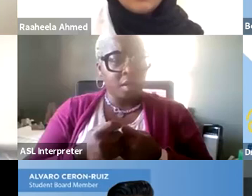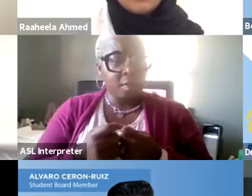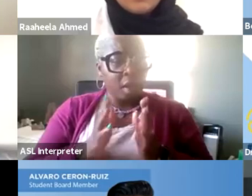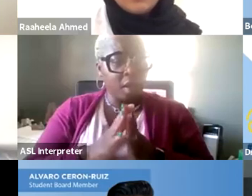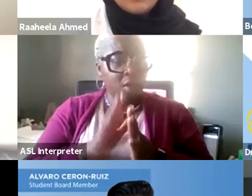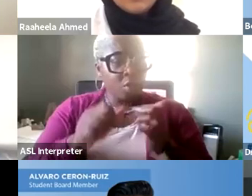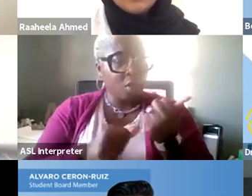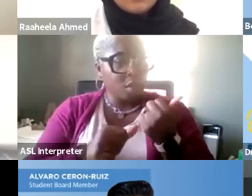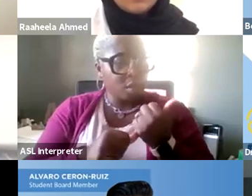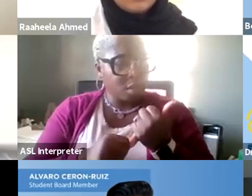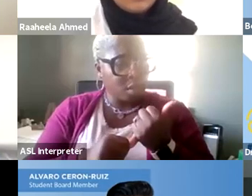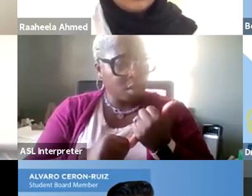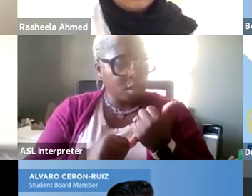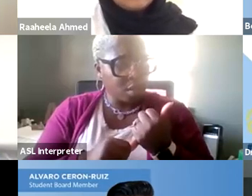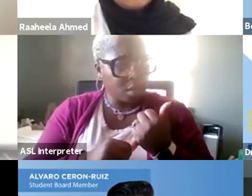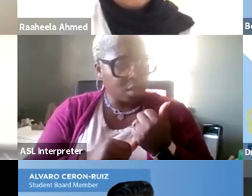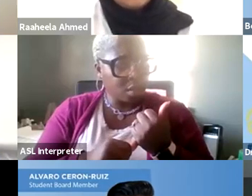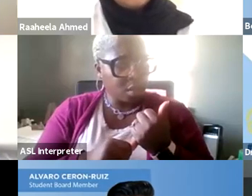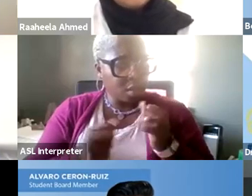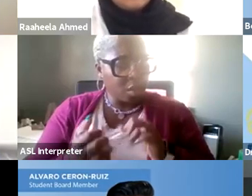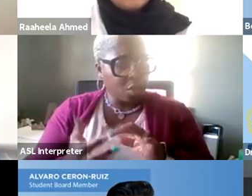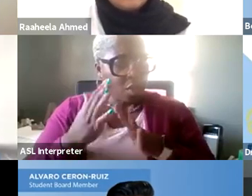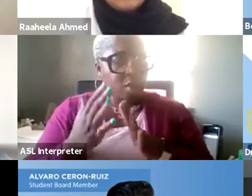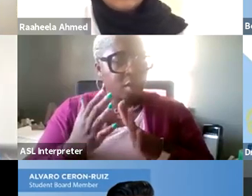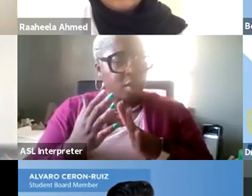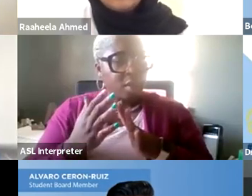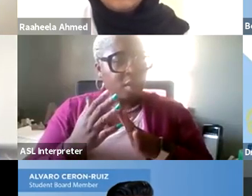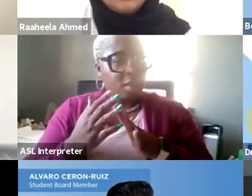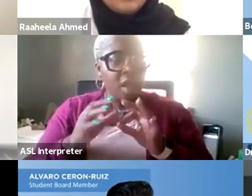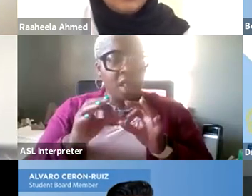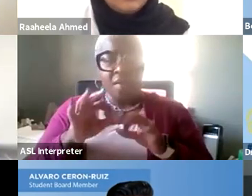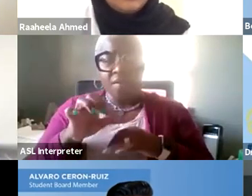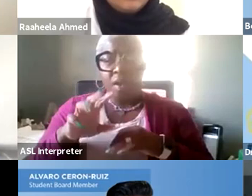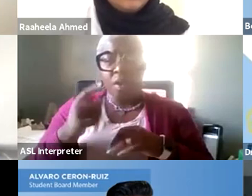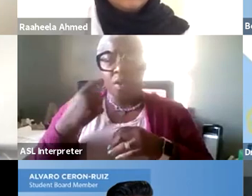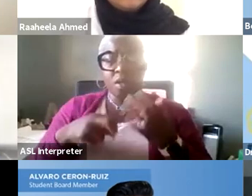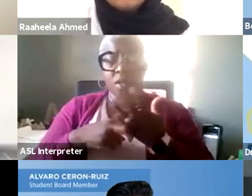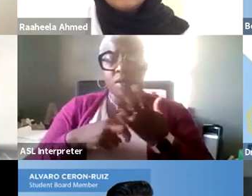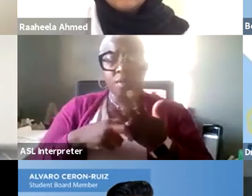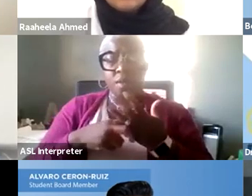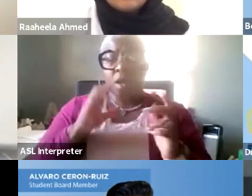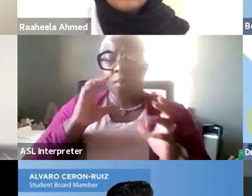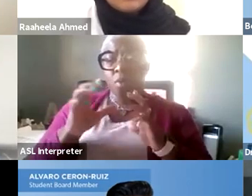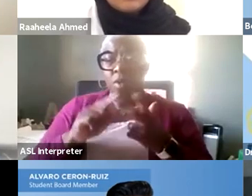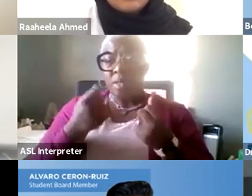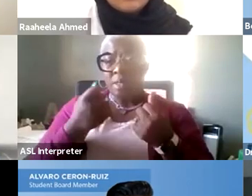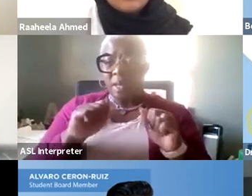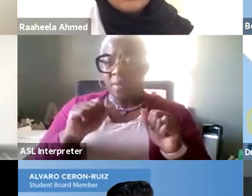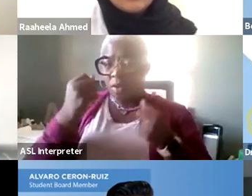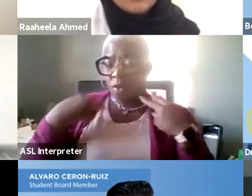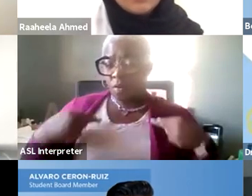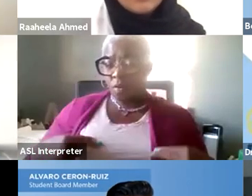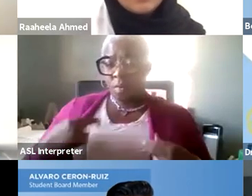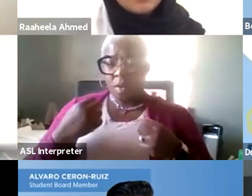your assistance in addressing the following. Conditions of the field, protocol for ticket sales, parental communication, safety, uniforms, and